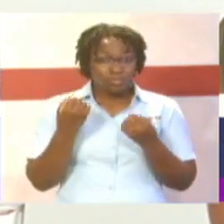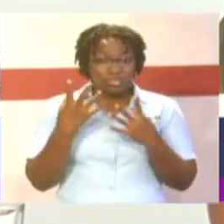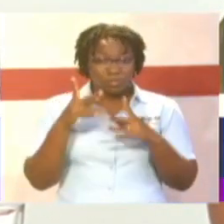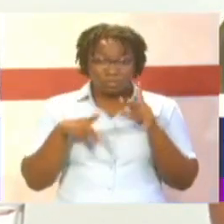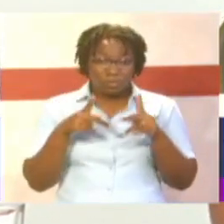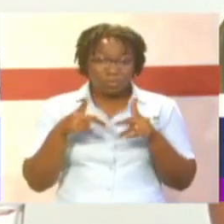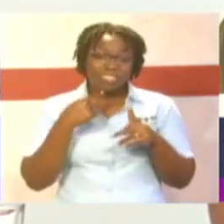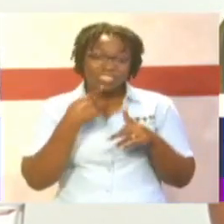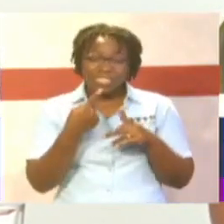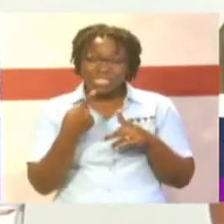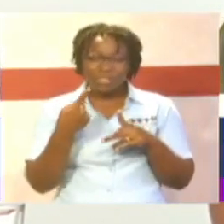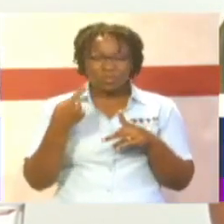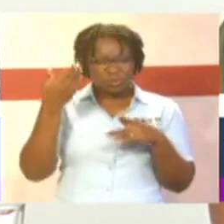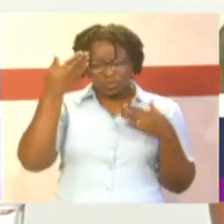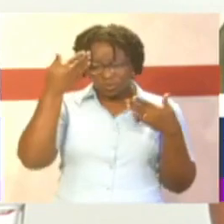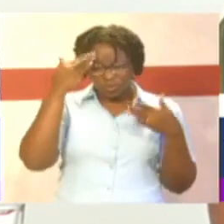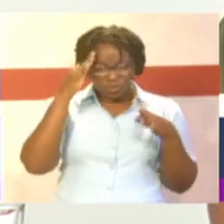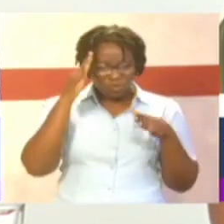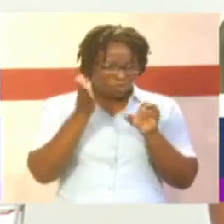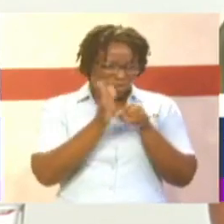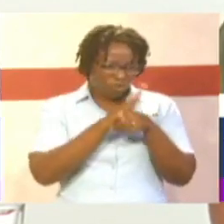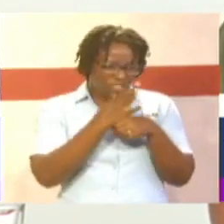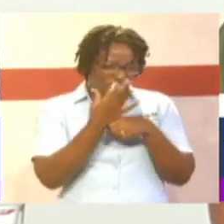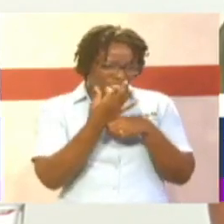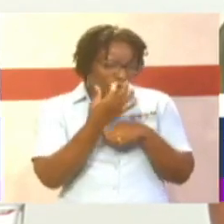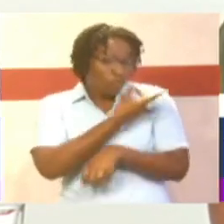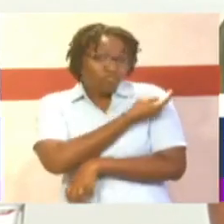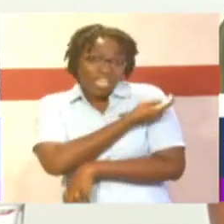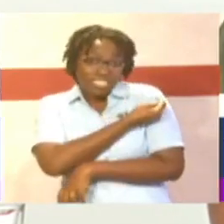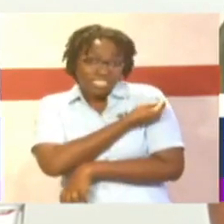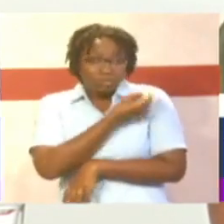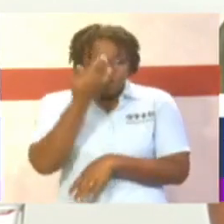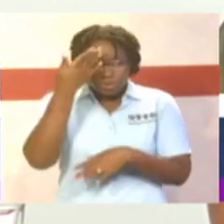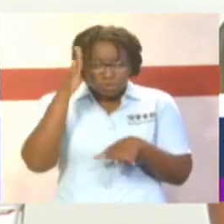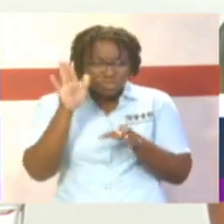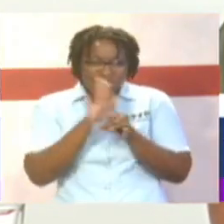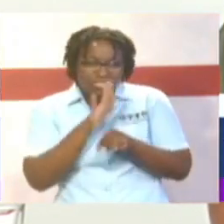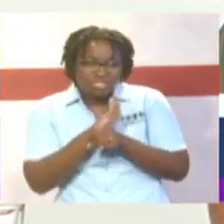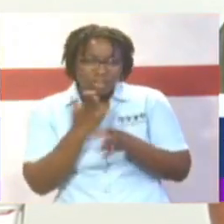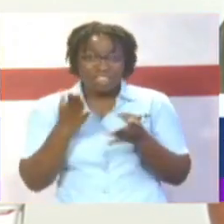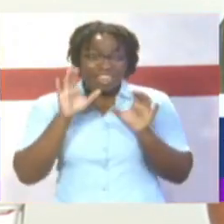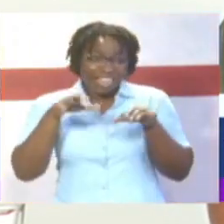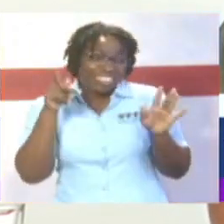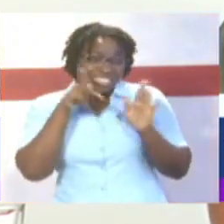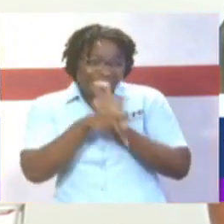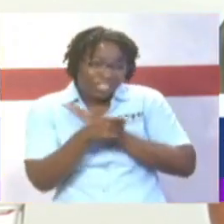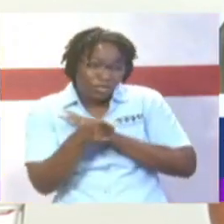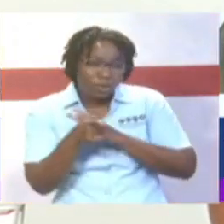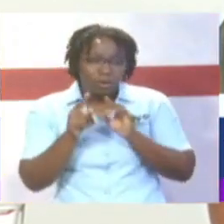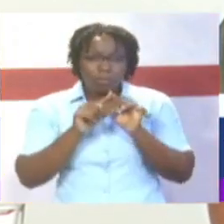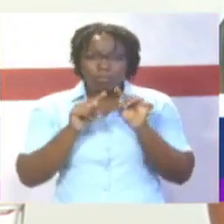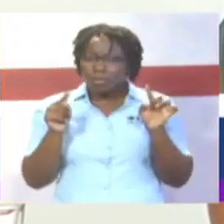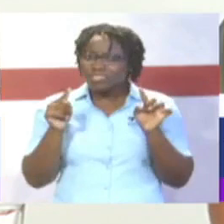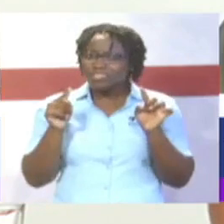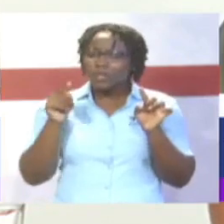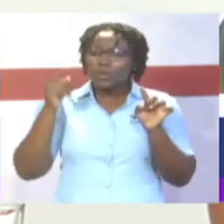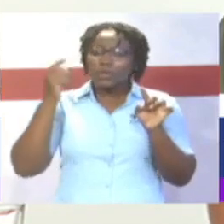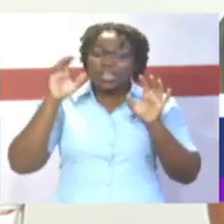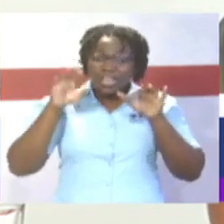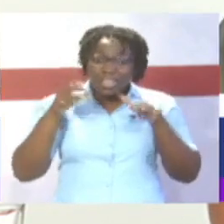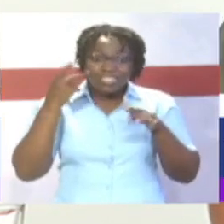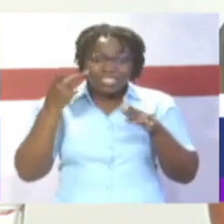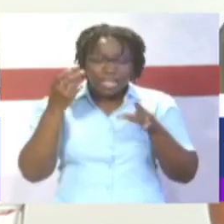will kill you. You can still get sick if you take the vaccine, and the list goes on. But we do have historical data